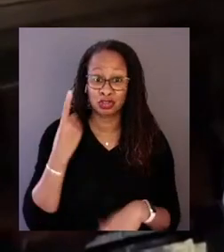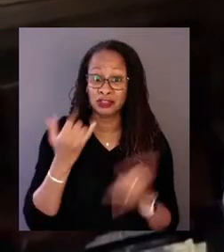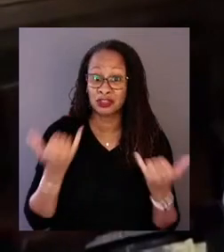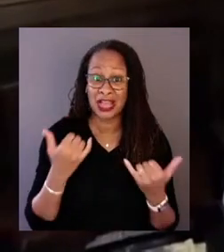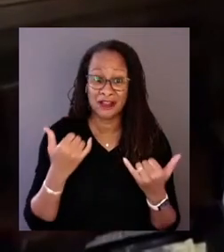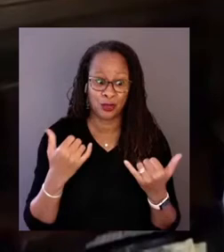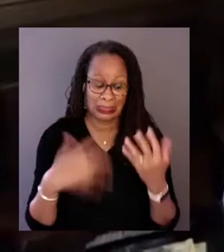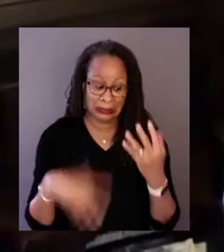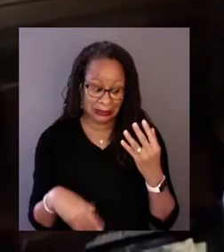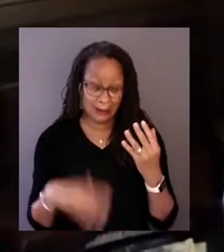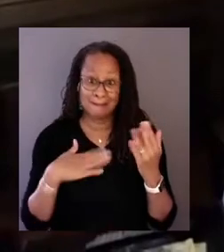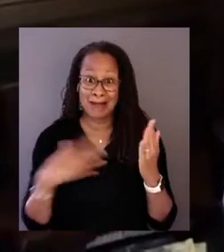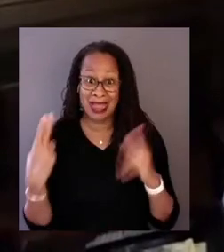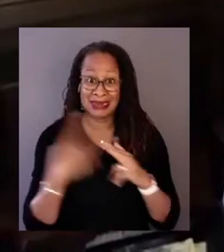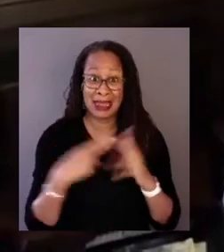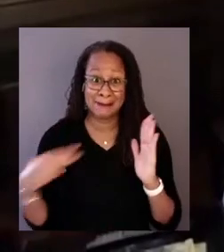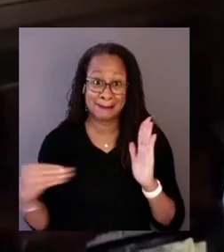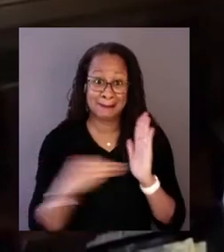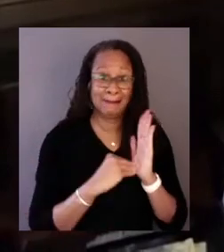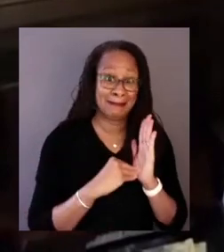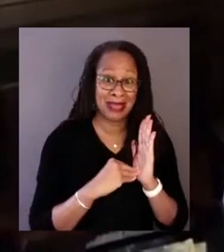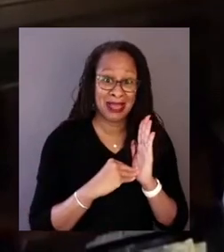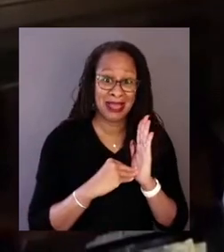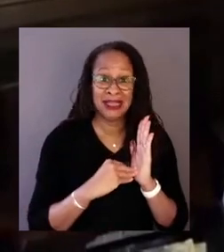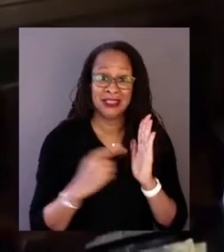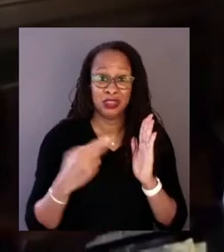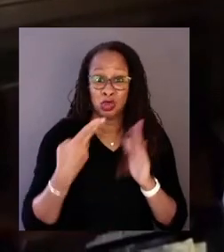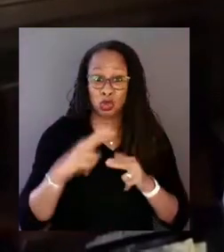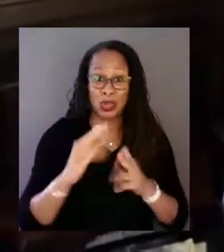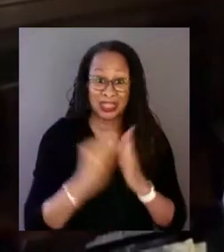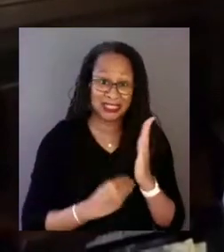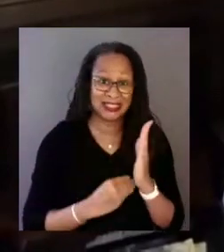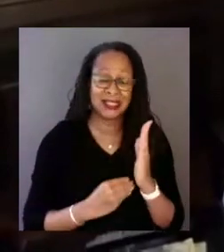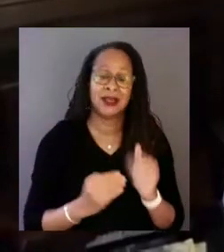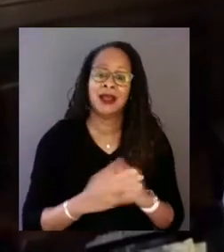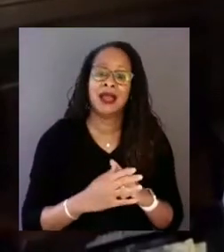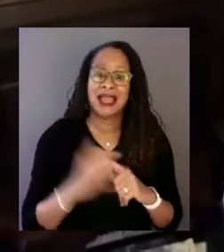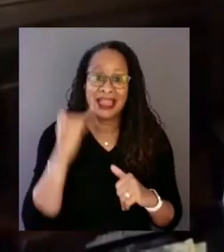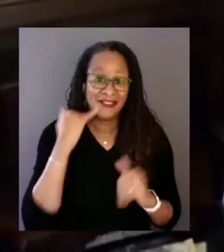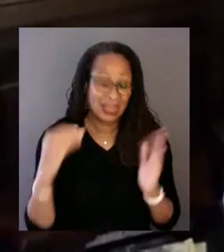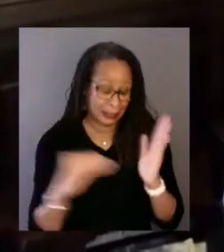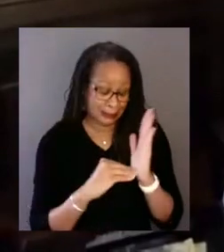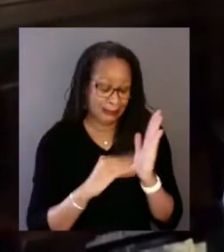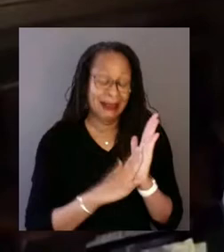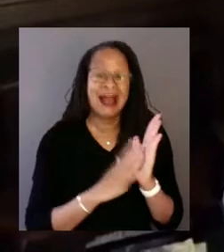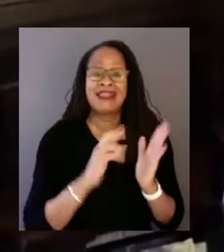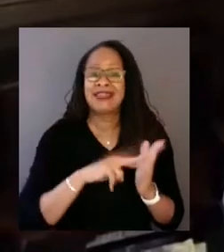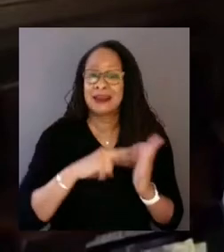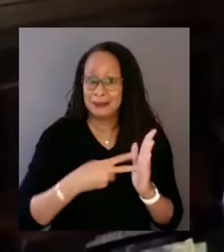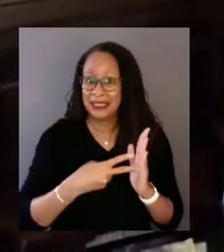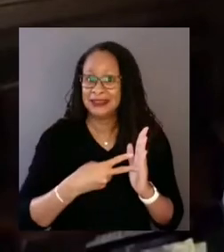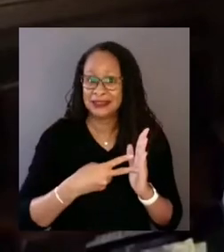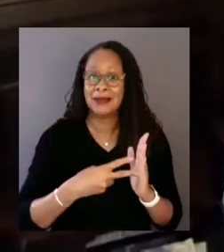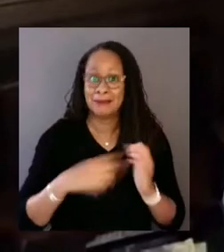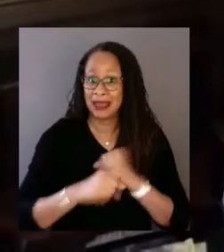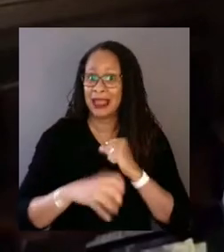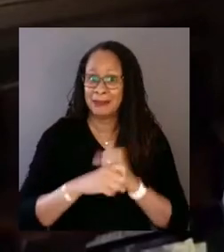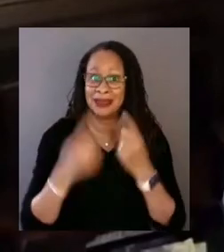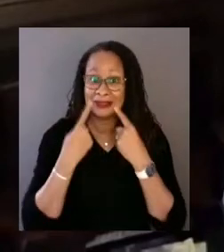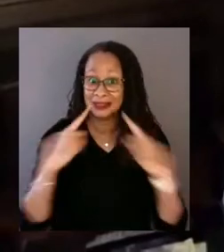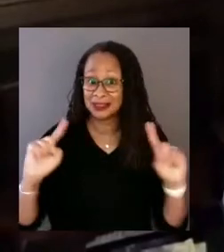like I don't have to be one of the 5, but if I can just make the shortlist, then it's the campaign is worthwhile. So things have really